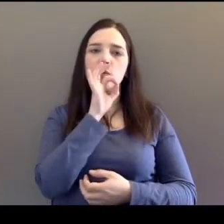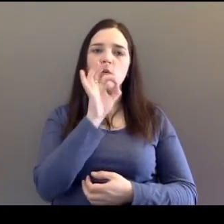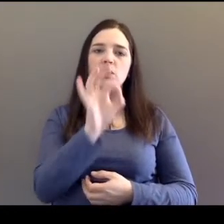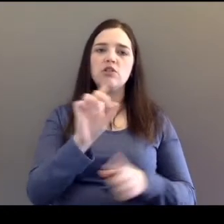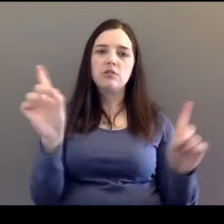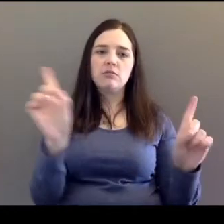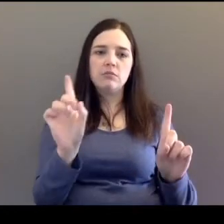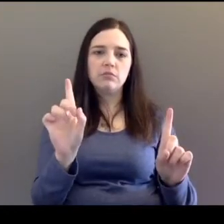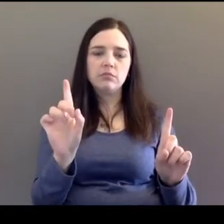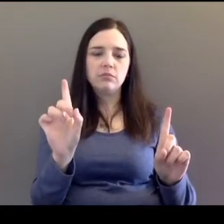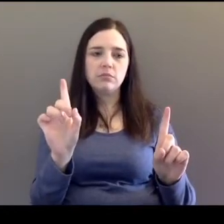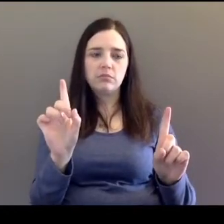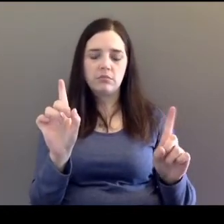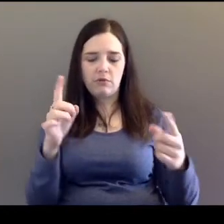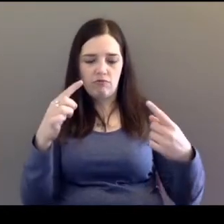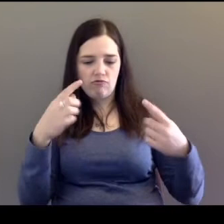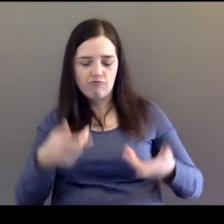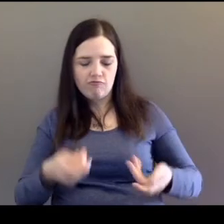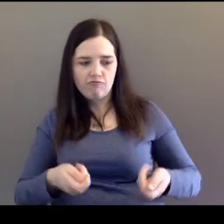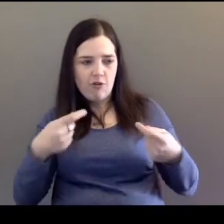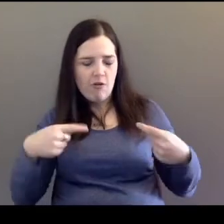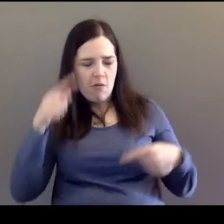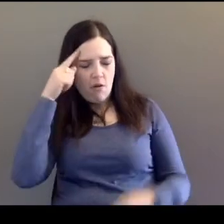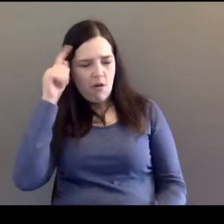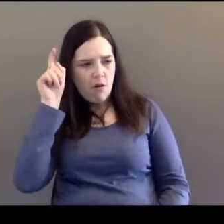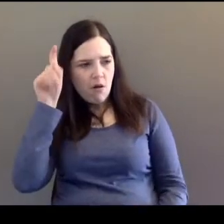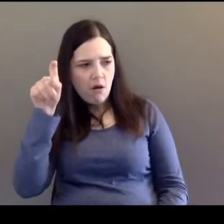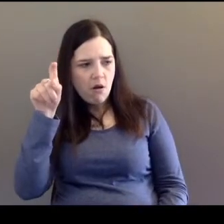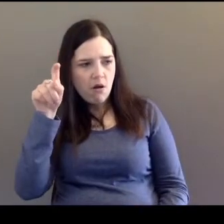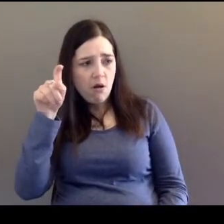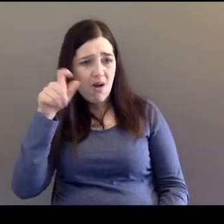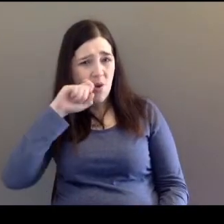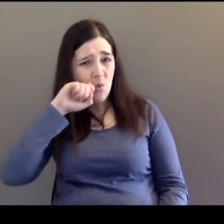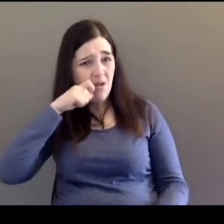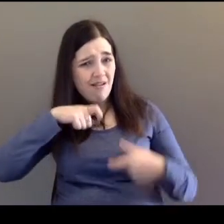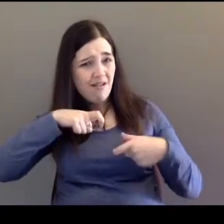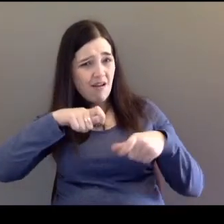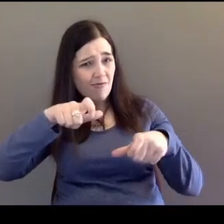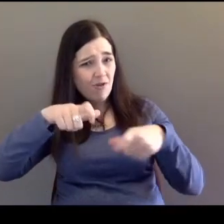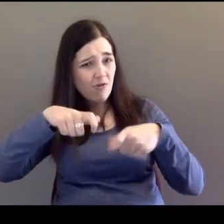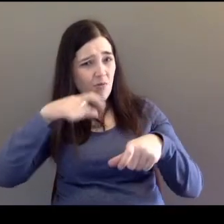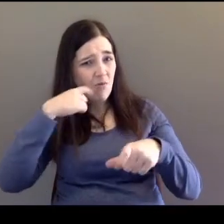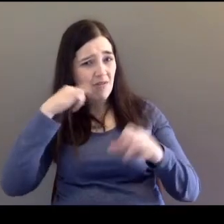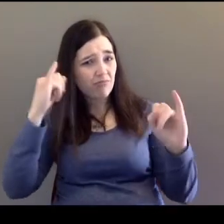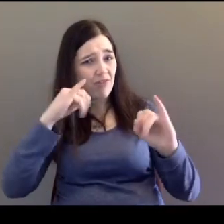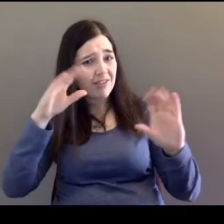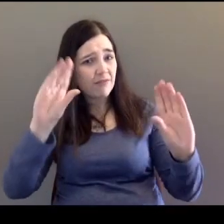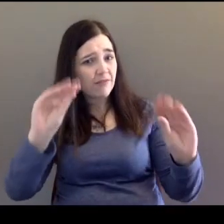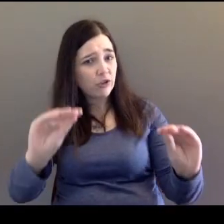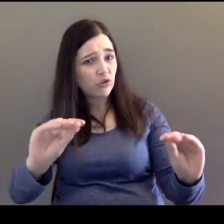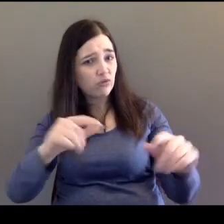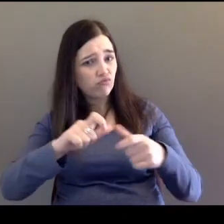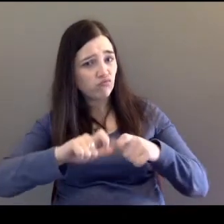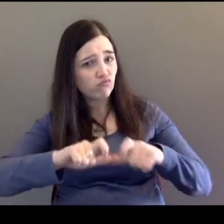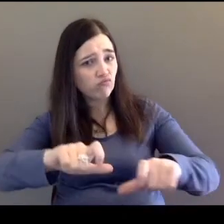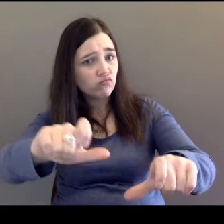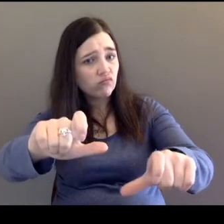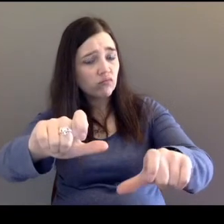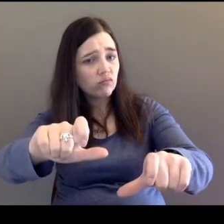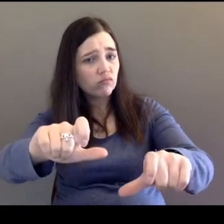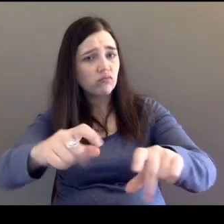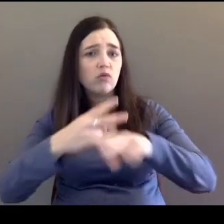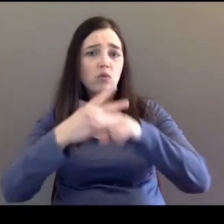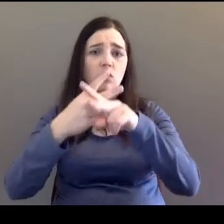that it raises for me and raises for many of us. Will we continue to do that when this is over? To care